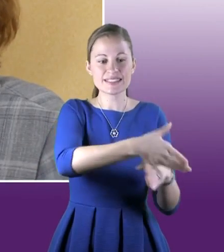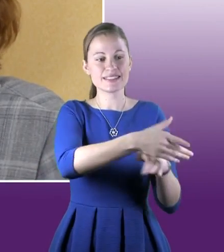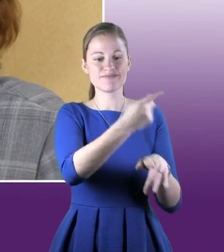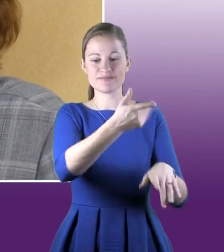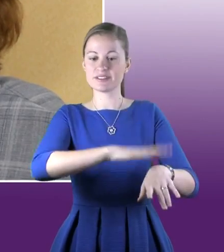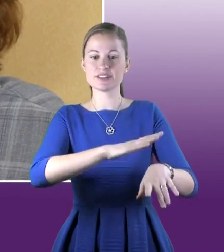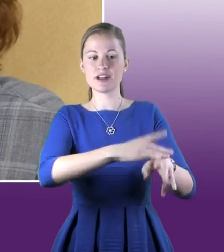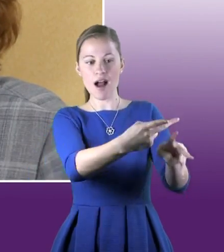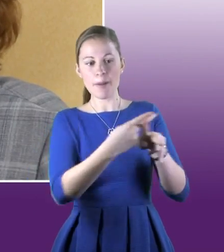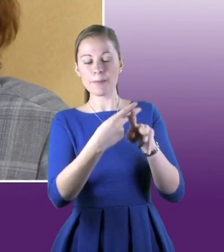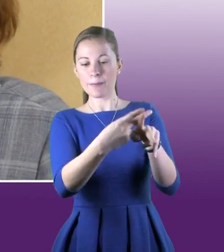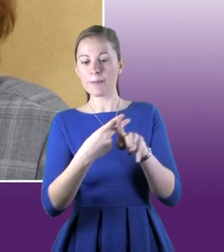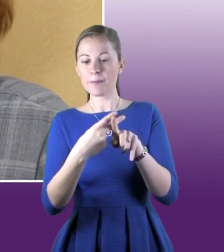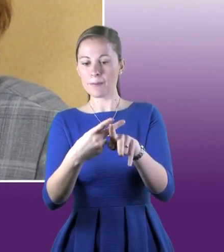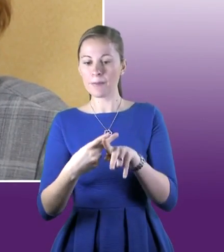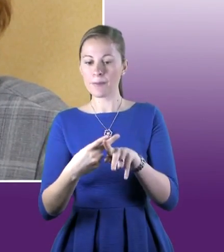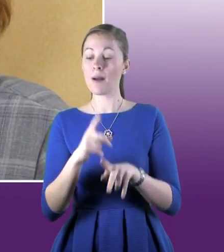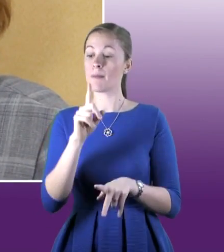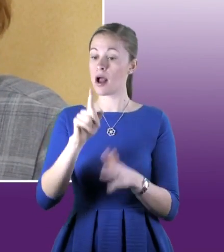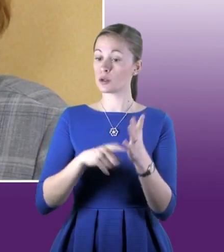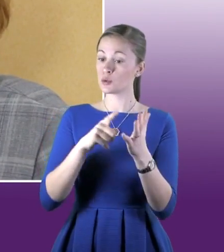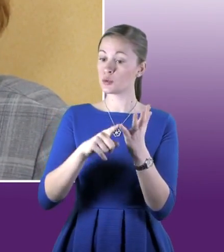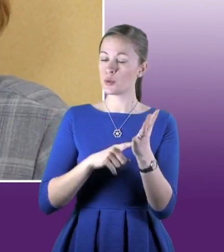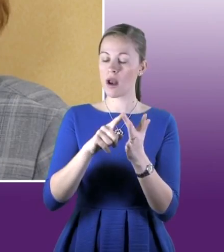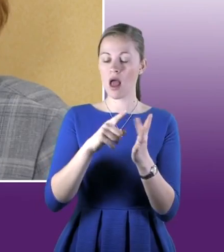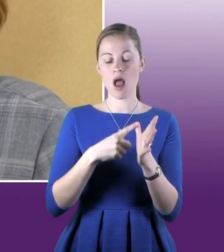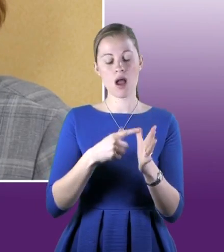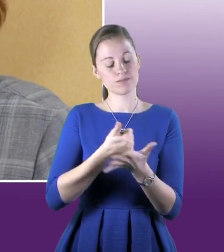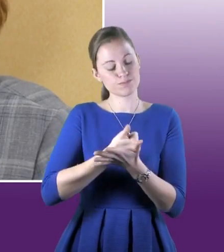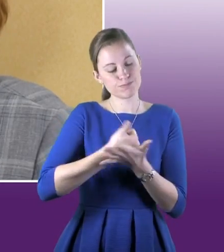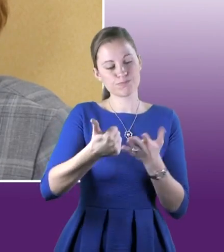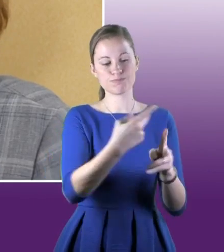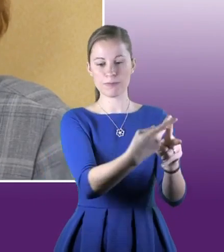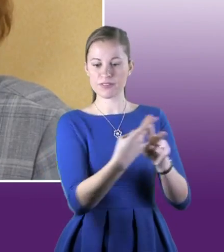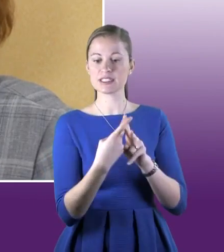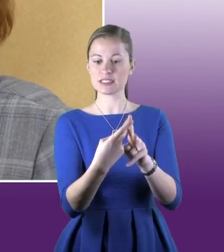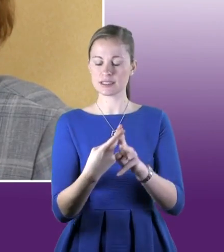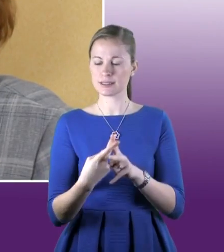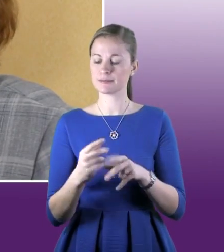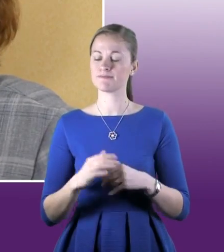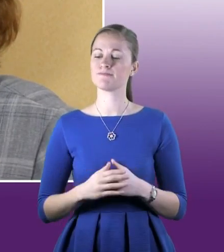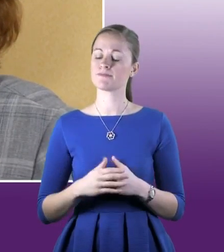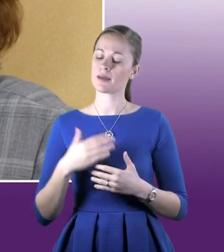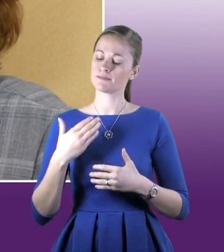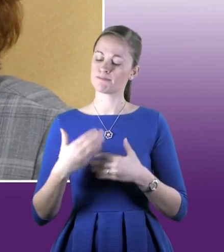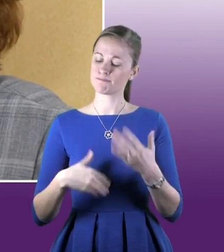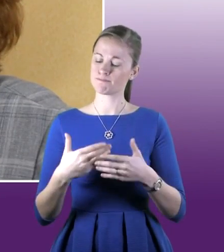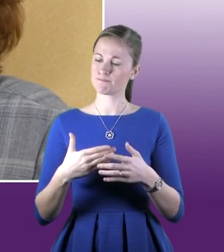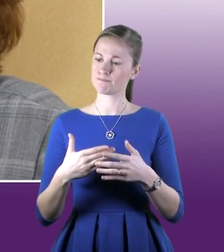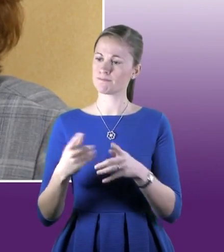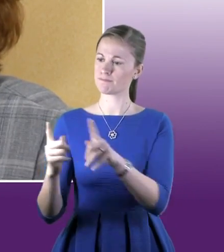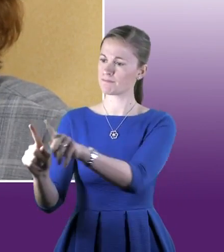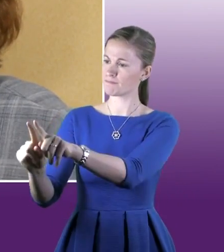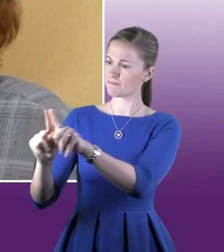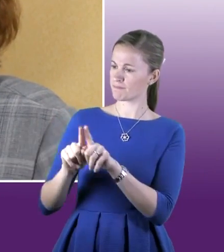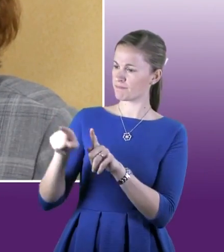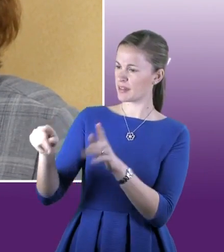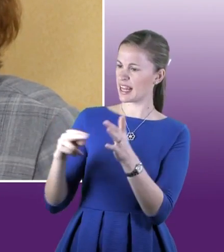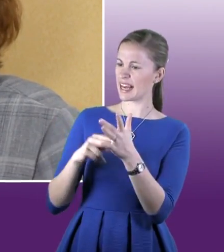got time to come and see you again. But Julia always came, and then she brought